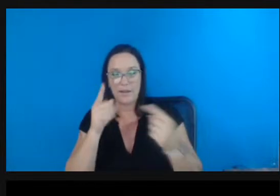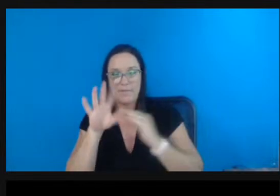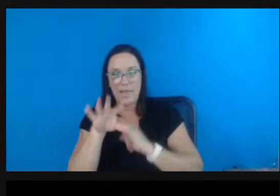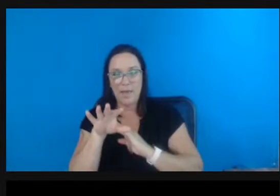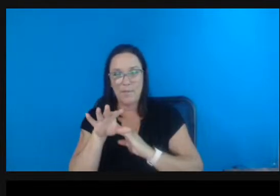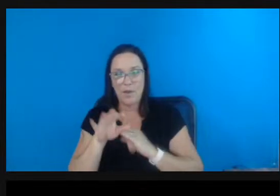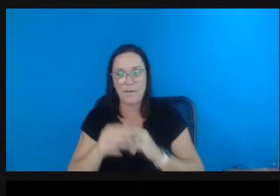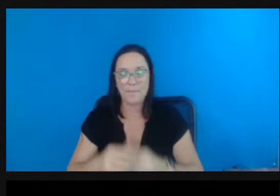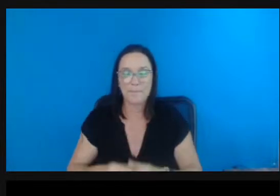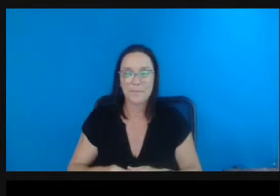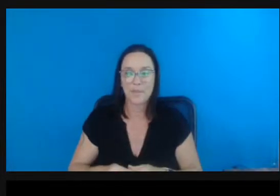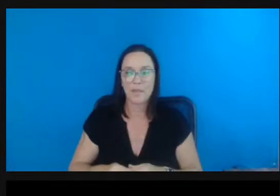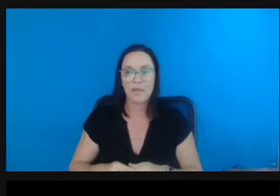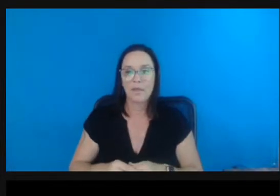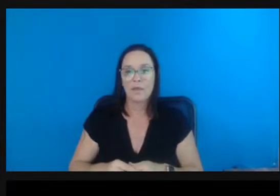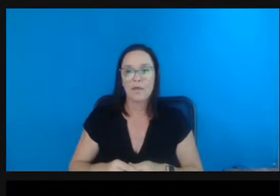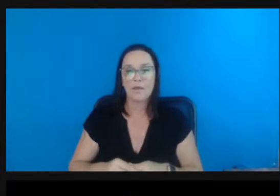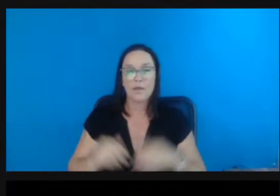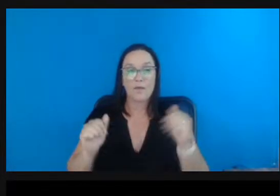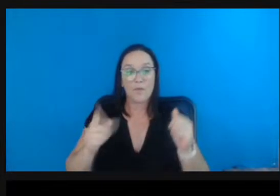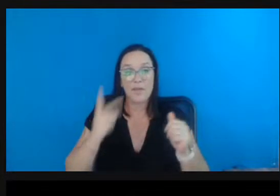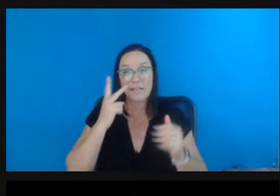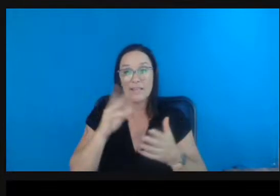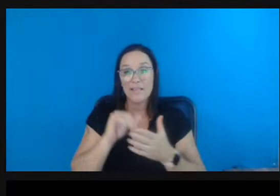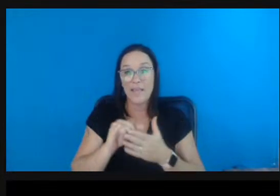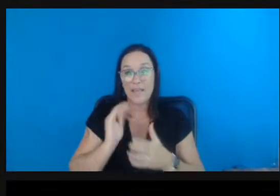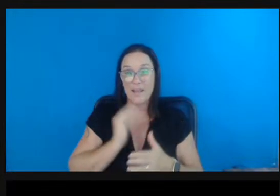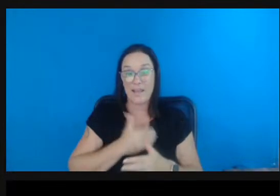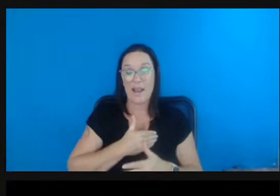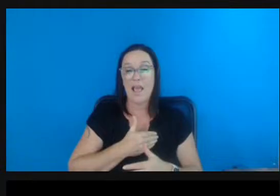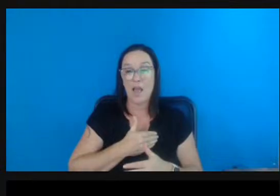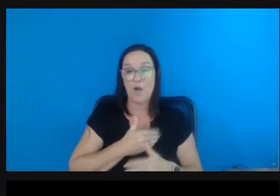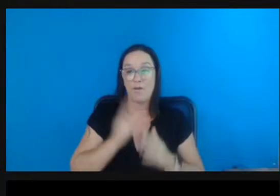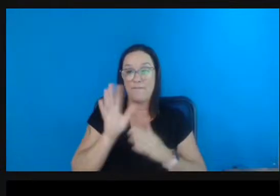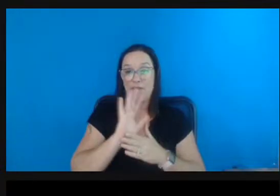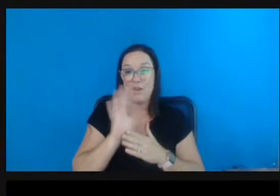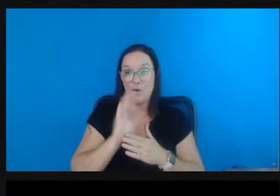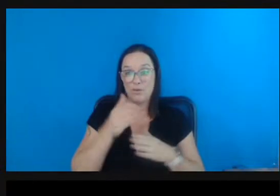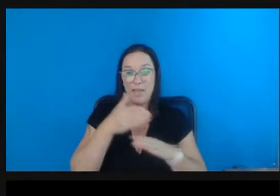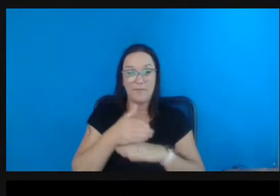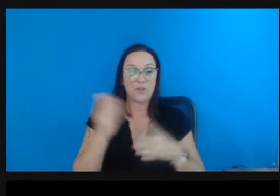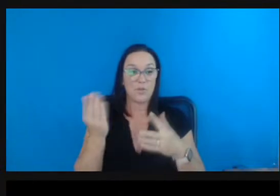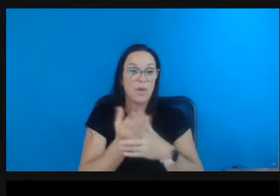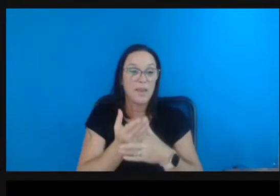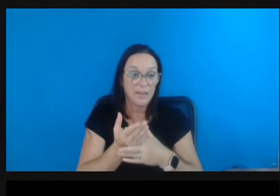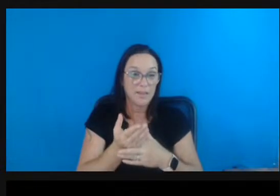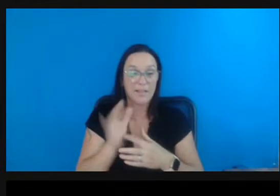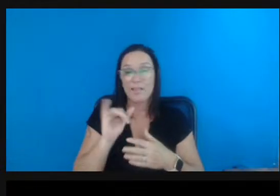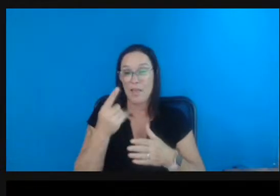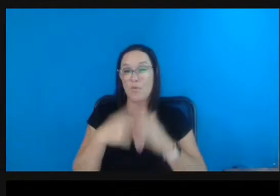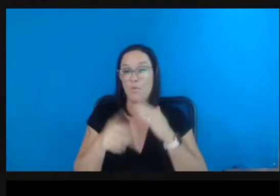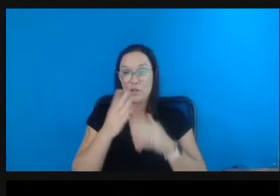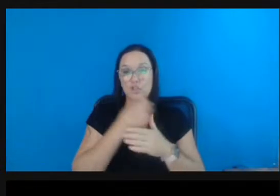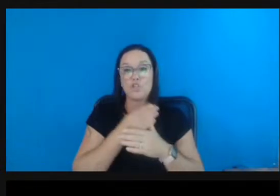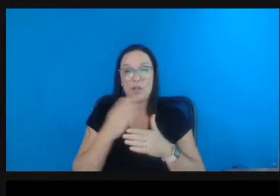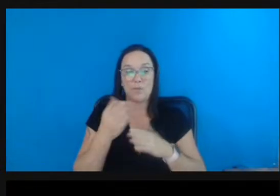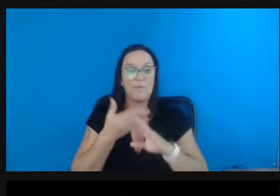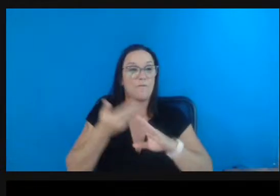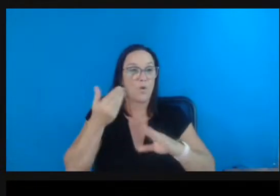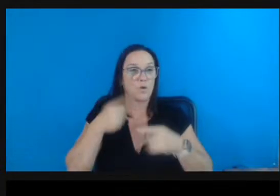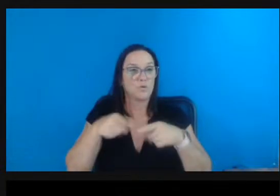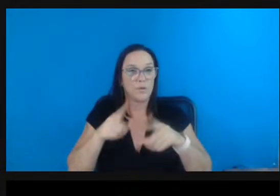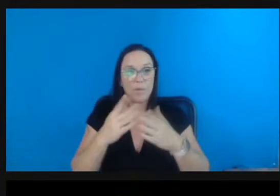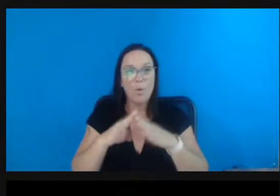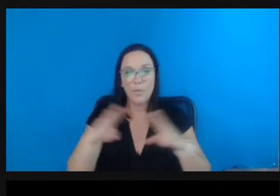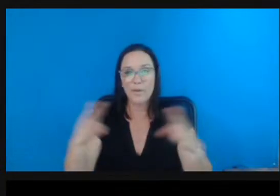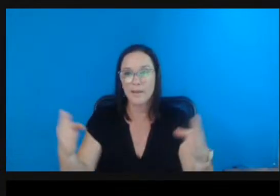can see this here in our own videos after the break, or like what we shared on our opening, a little clip of that.